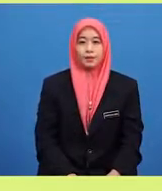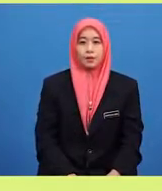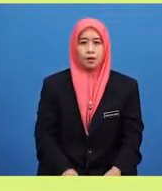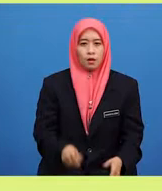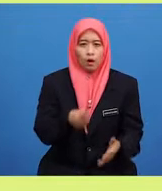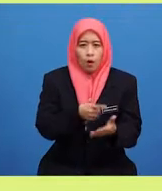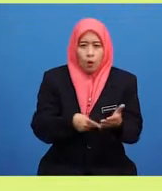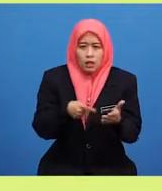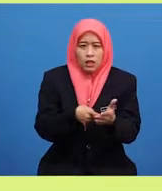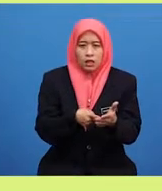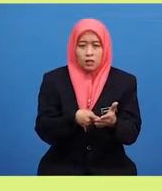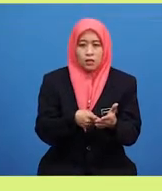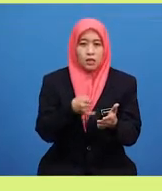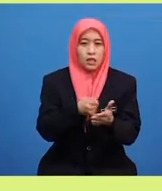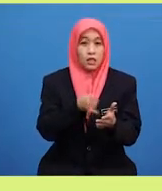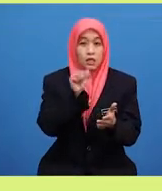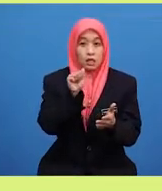Now what's this?